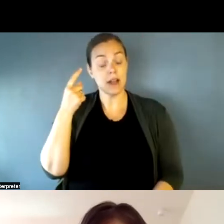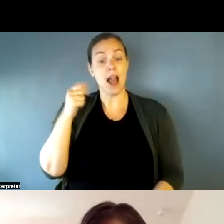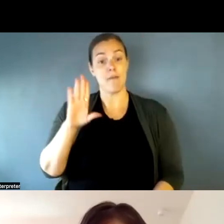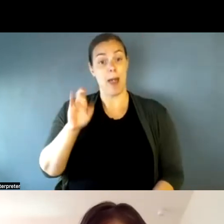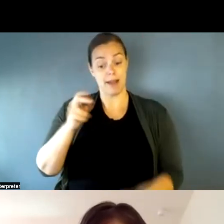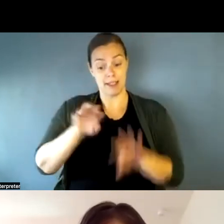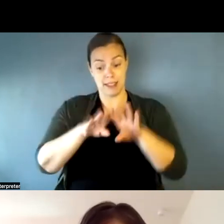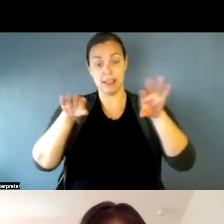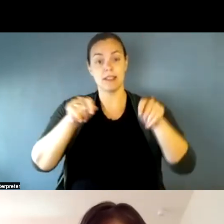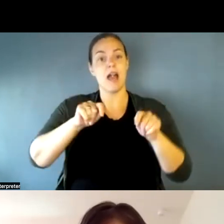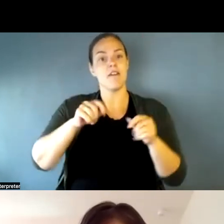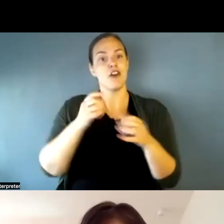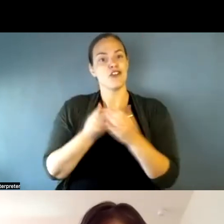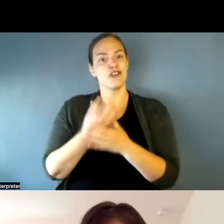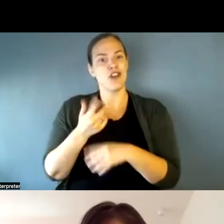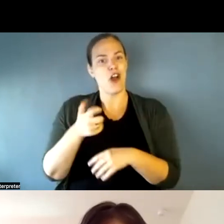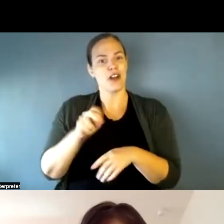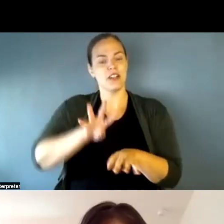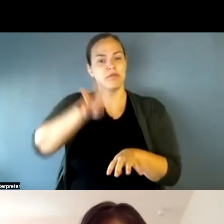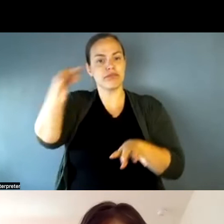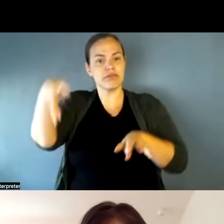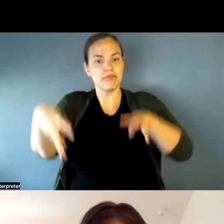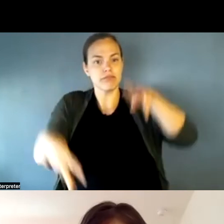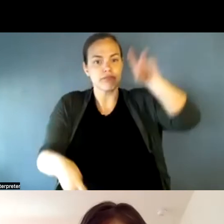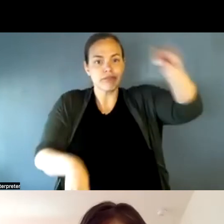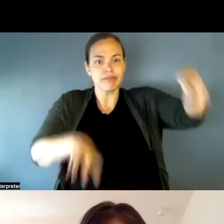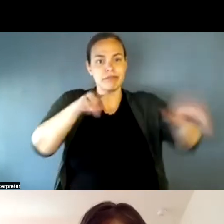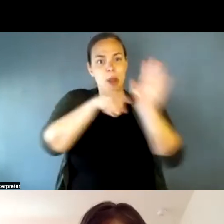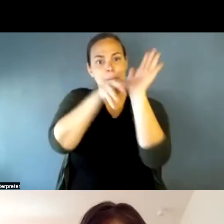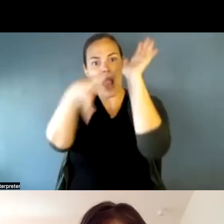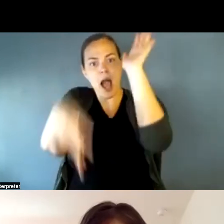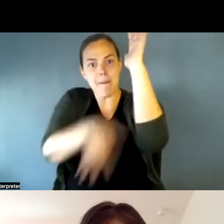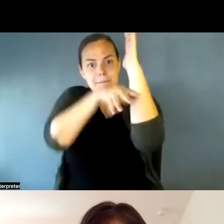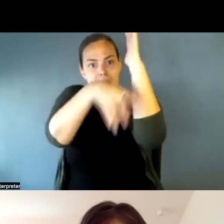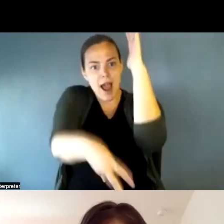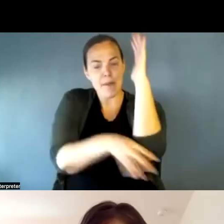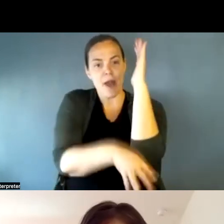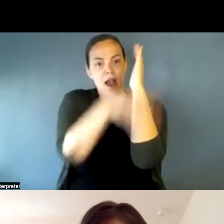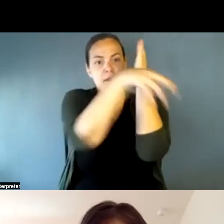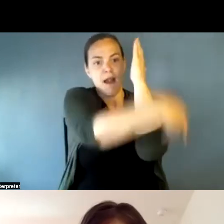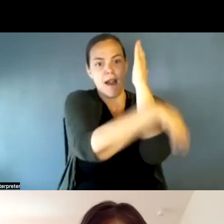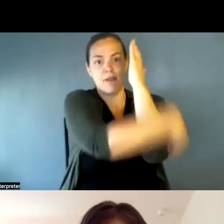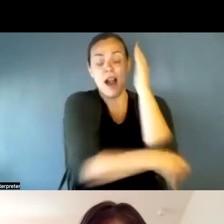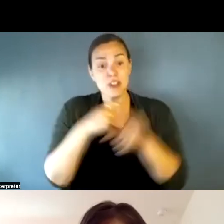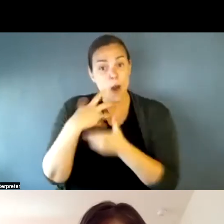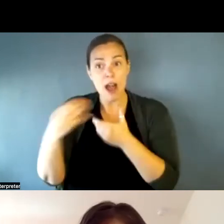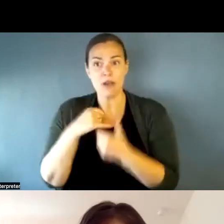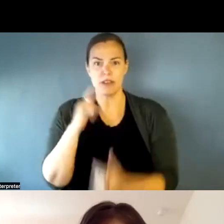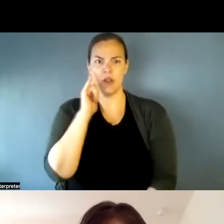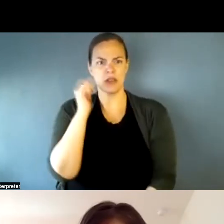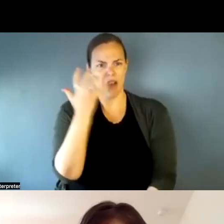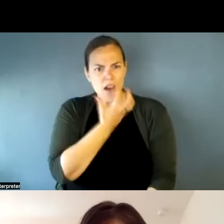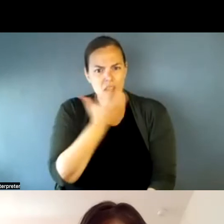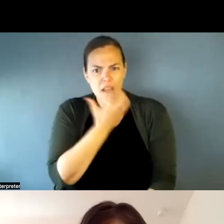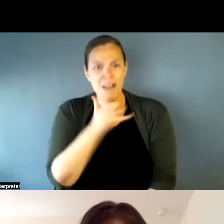and down the building. And so it's an absolutely beautiful building from the outside because it looks like